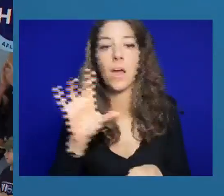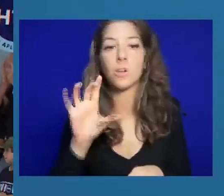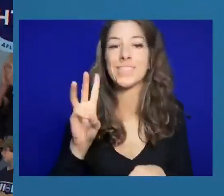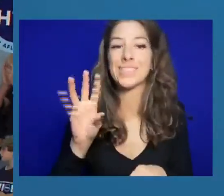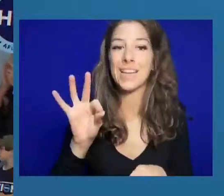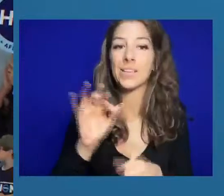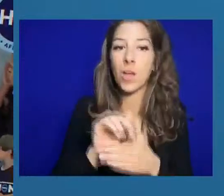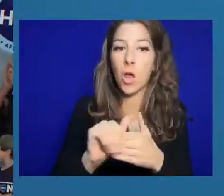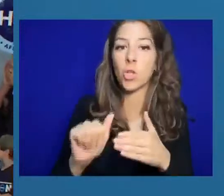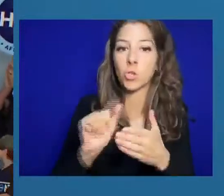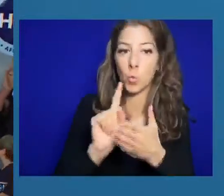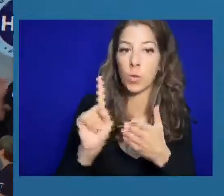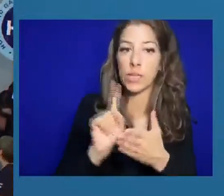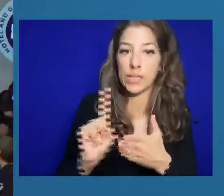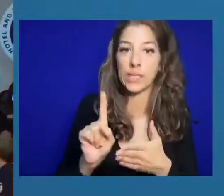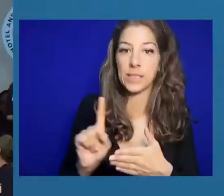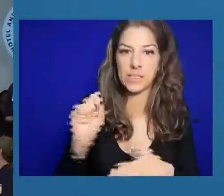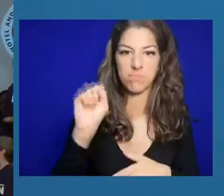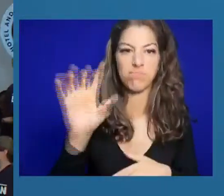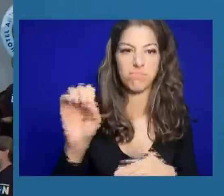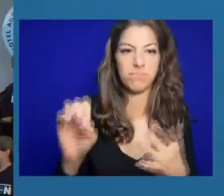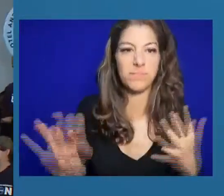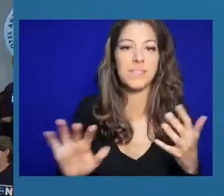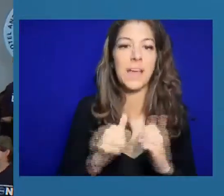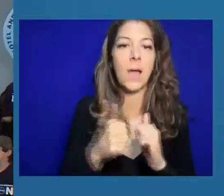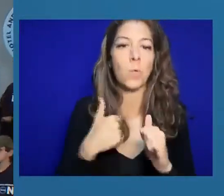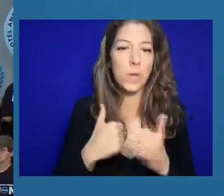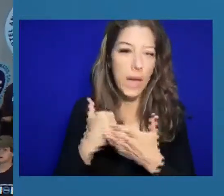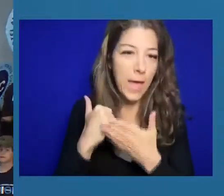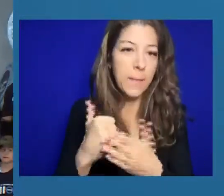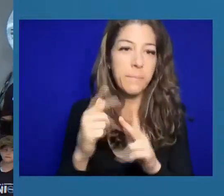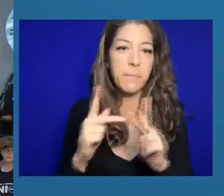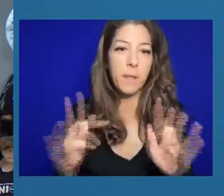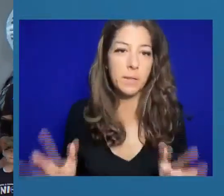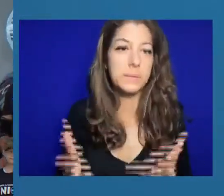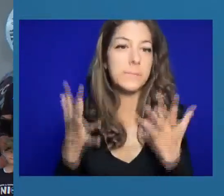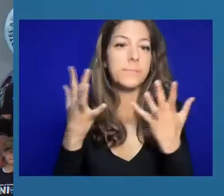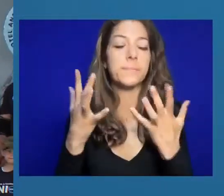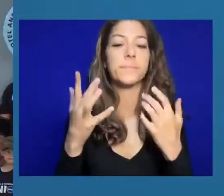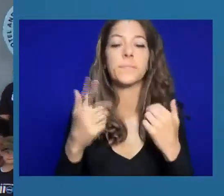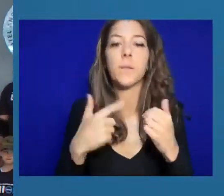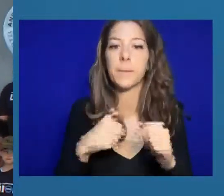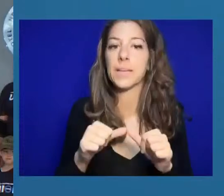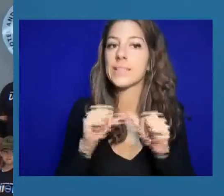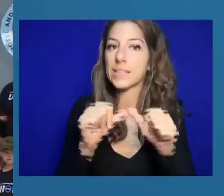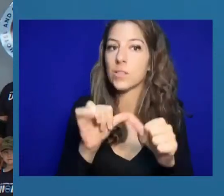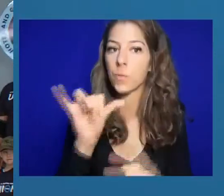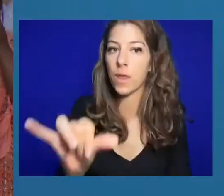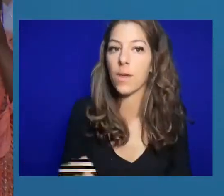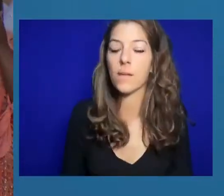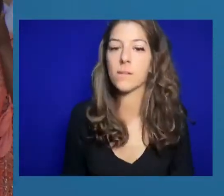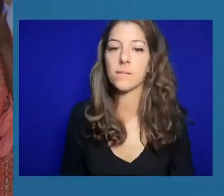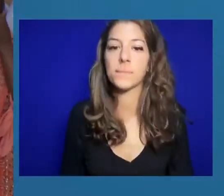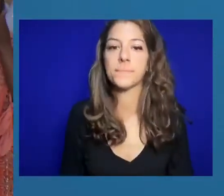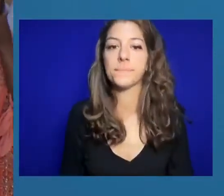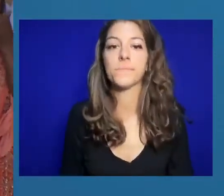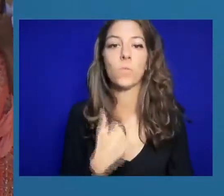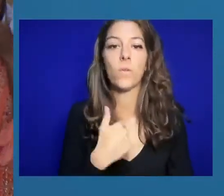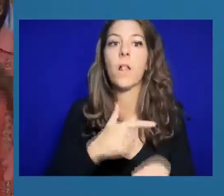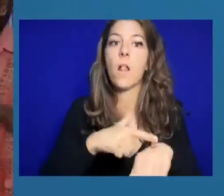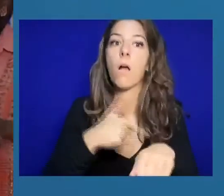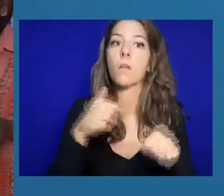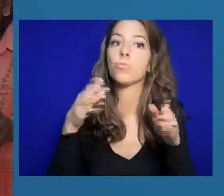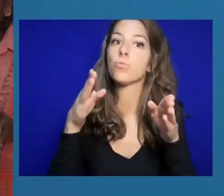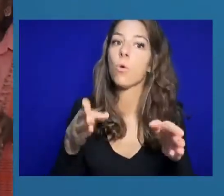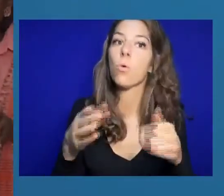$869 a week. That's how we lift people up. And I'm going to continue because we have a long road ahead, but I'll tell